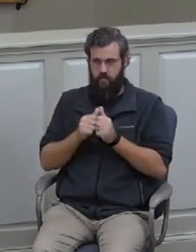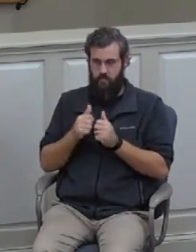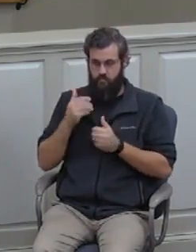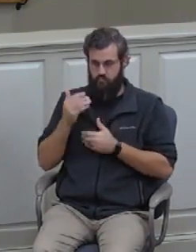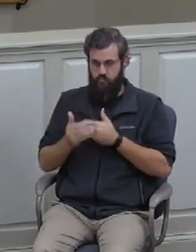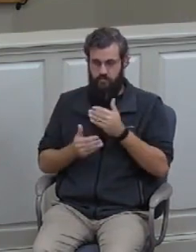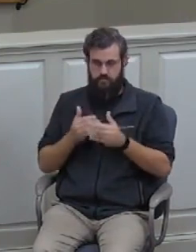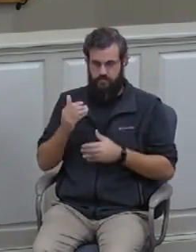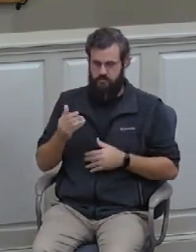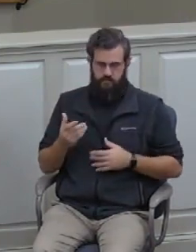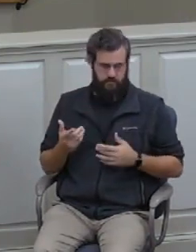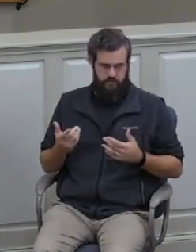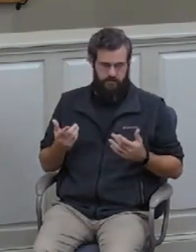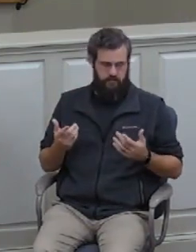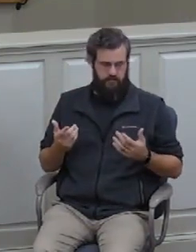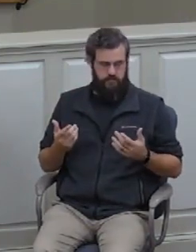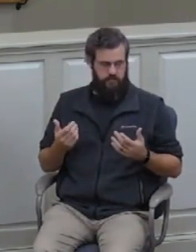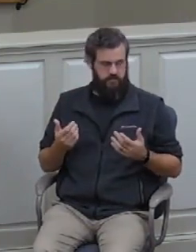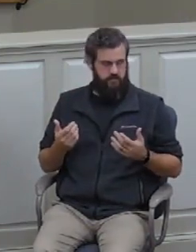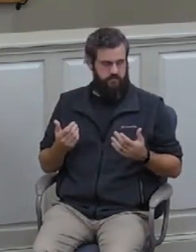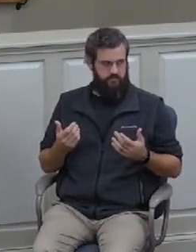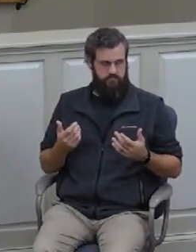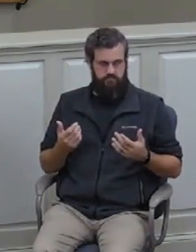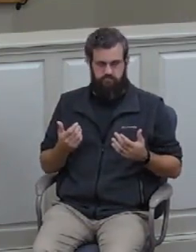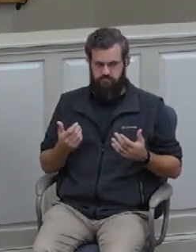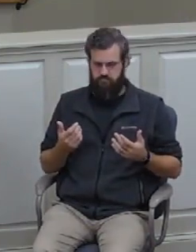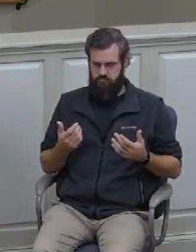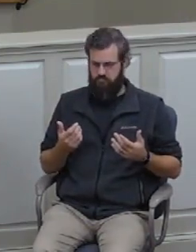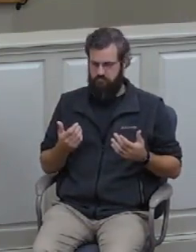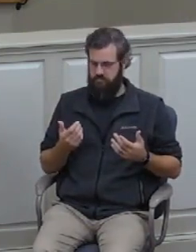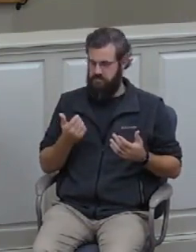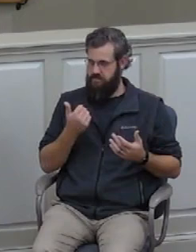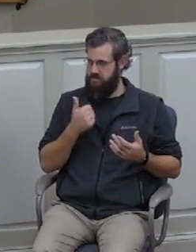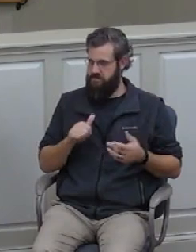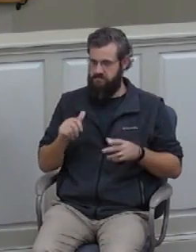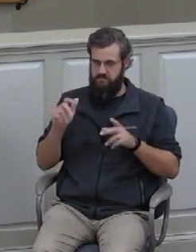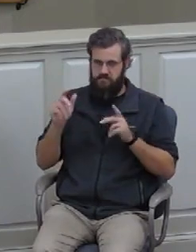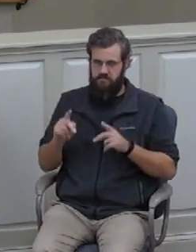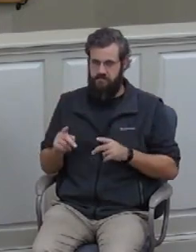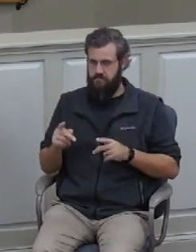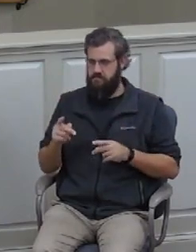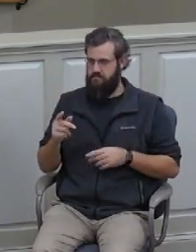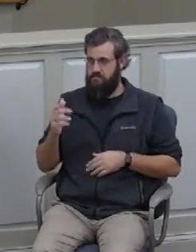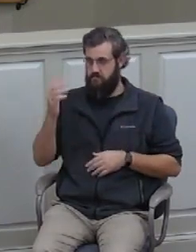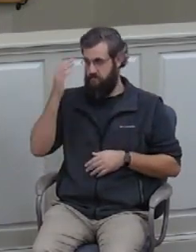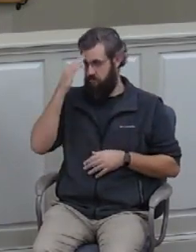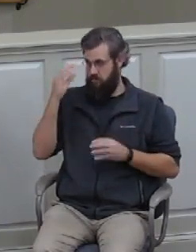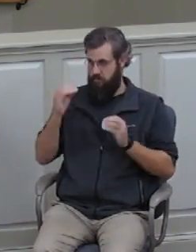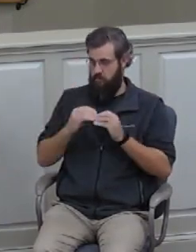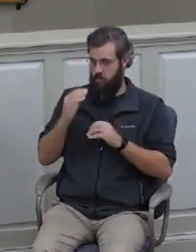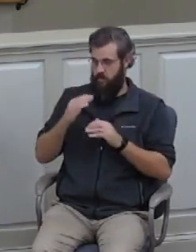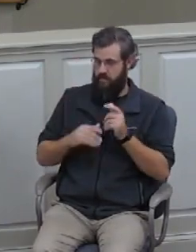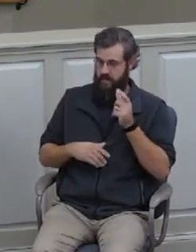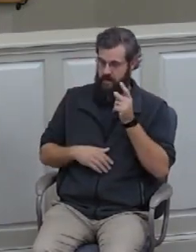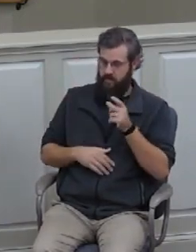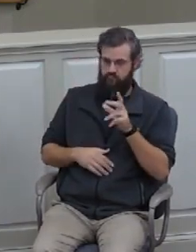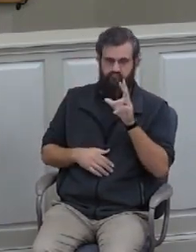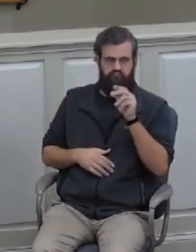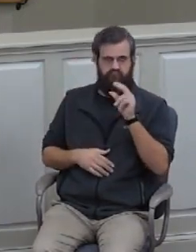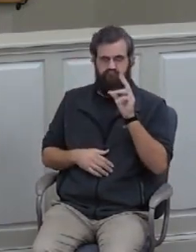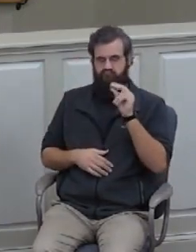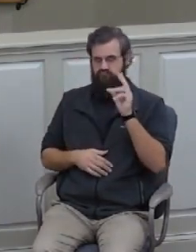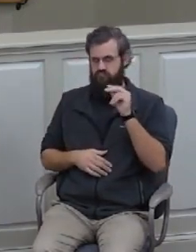I don't know that there's anyone who has more of his finger on the pulse of that body on this